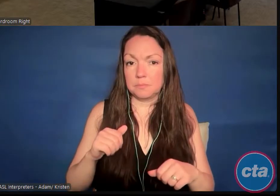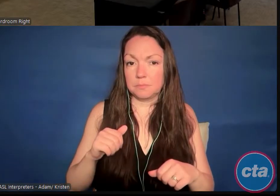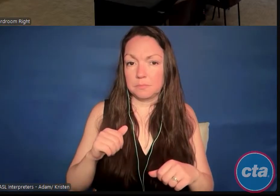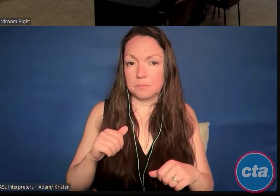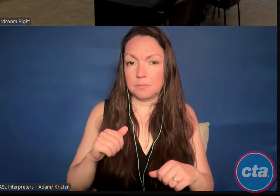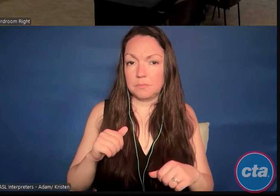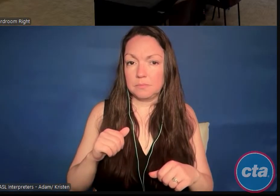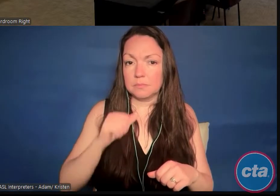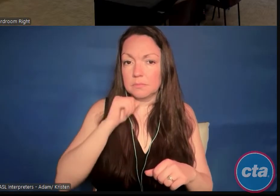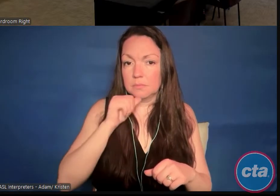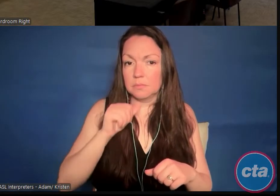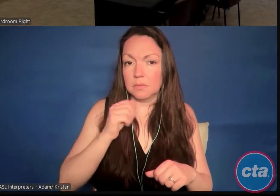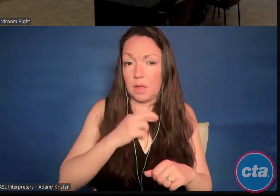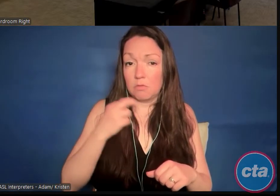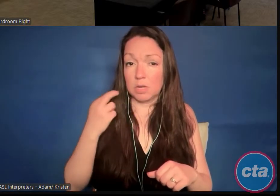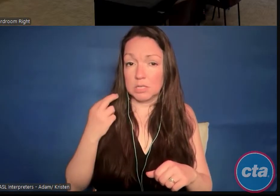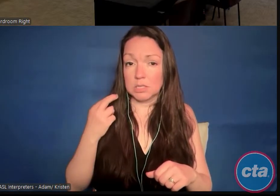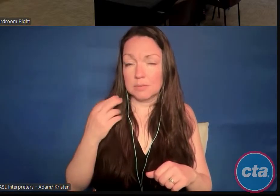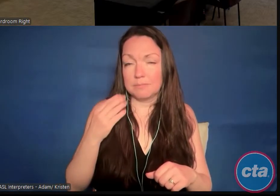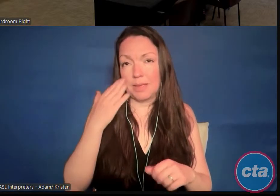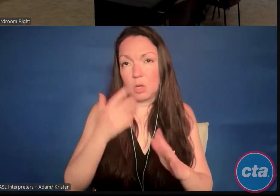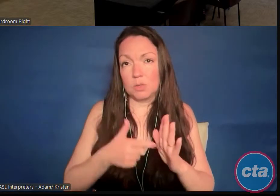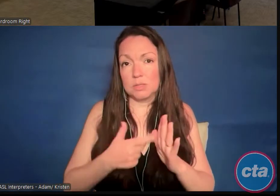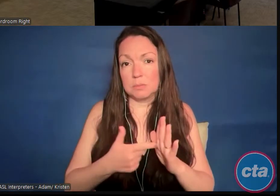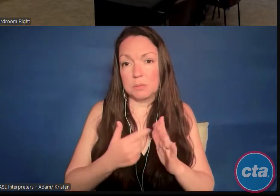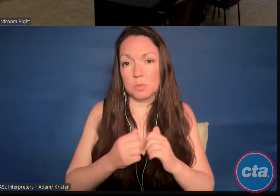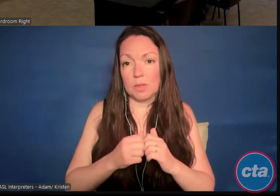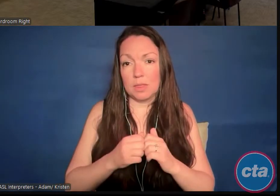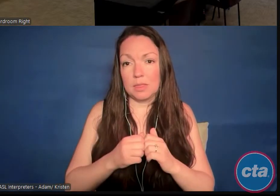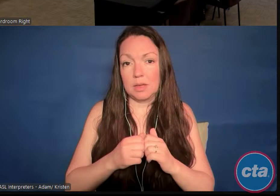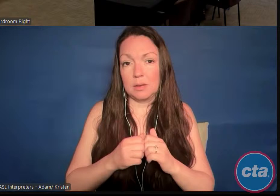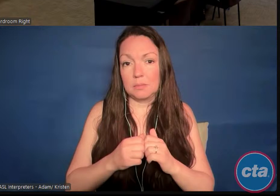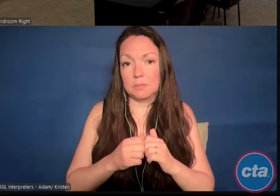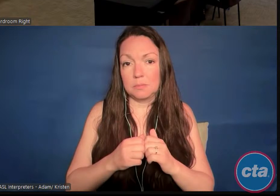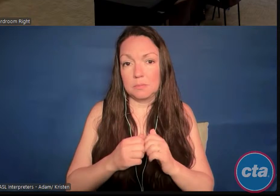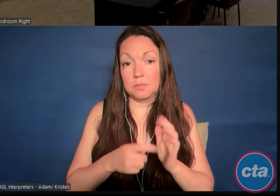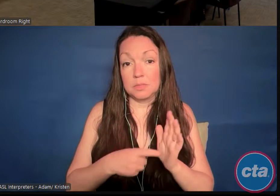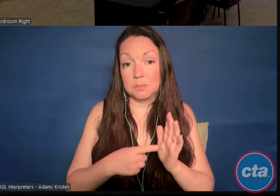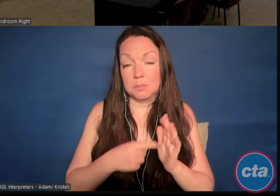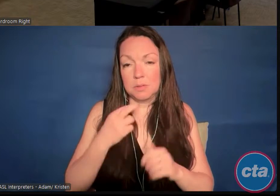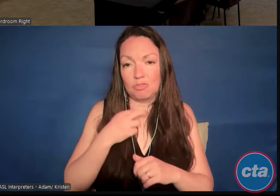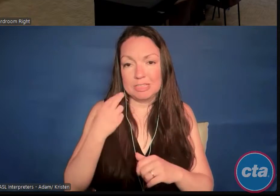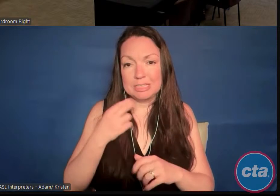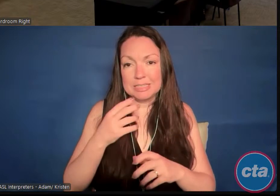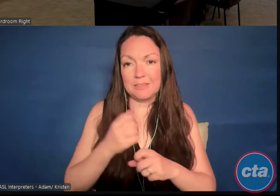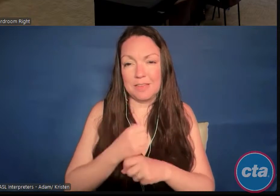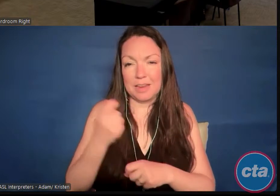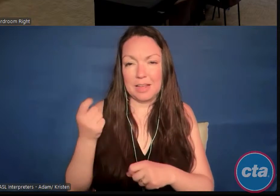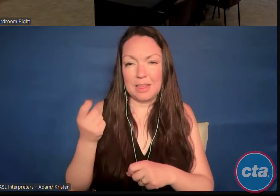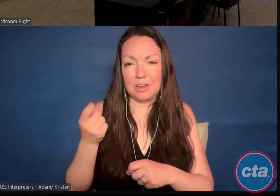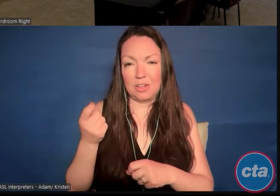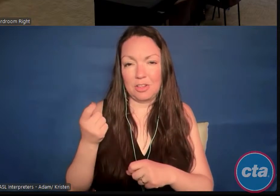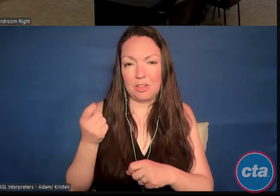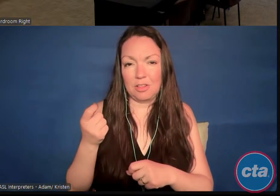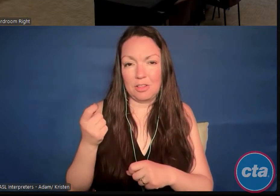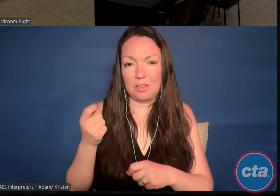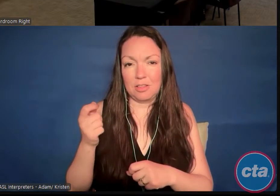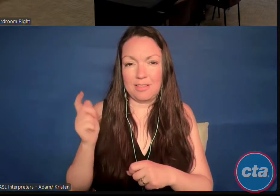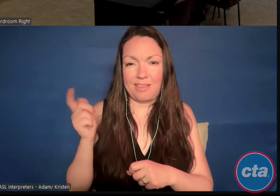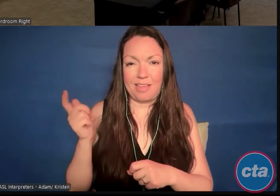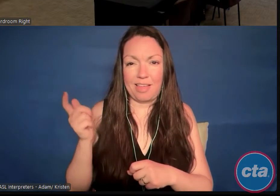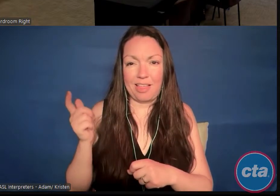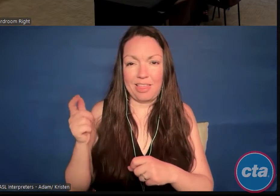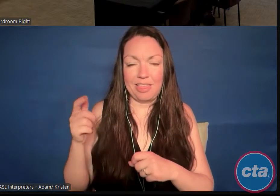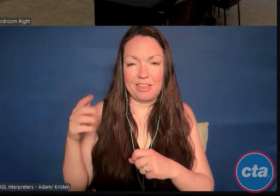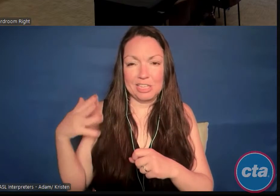Like there's not the risk of, I know sometimes with, there's sometimes the risk of getting a little bit of L juice. Oh,